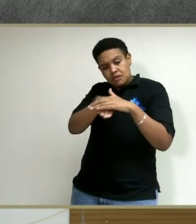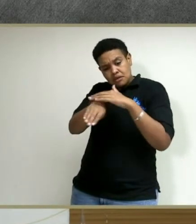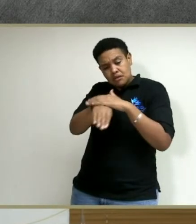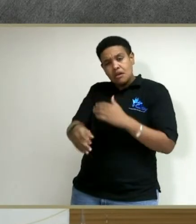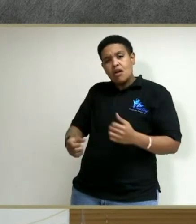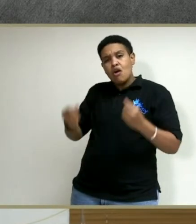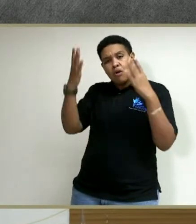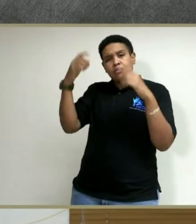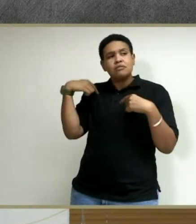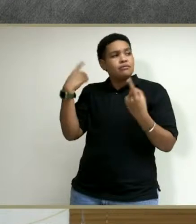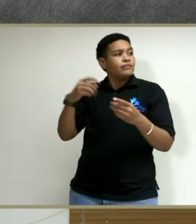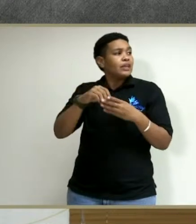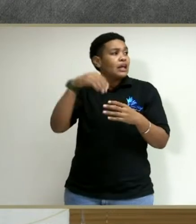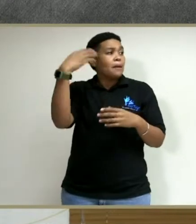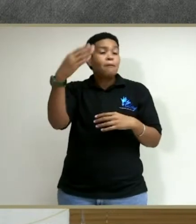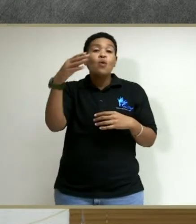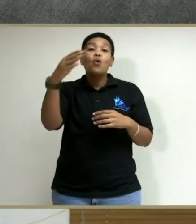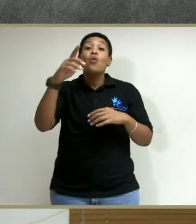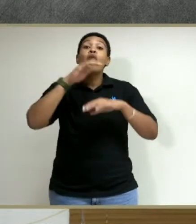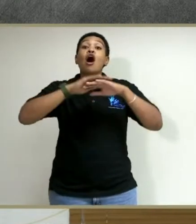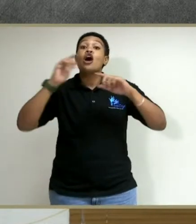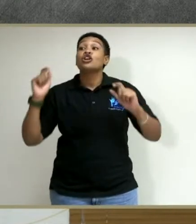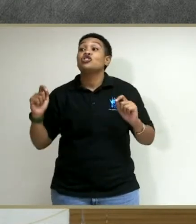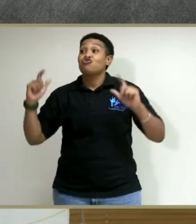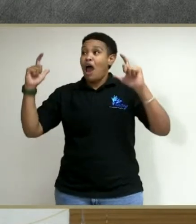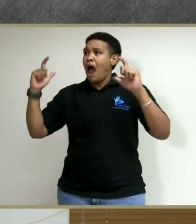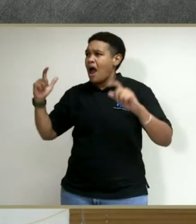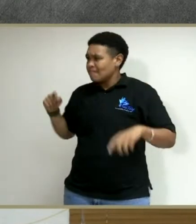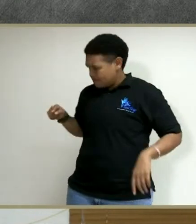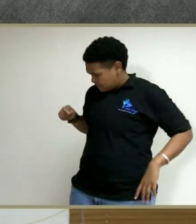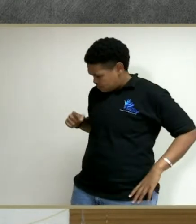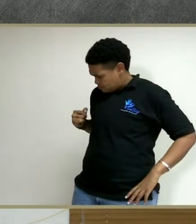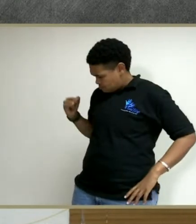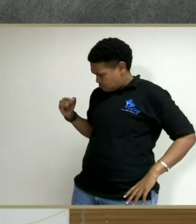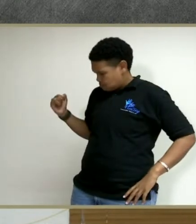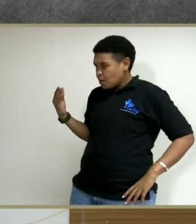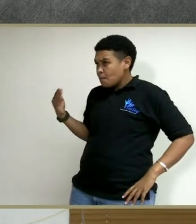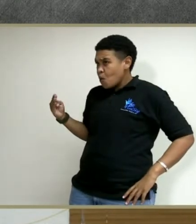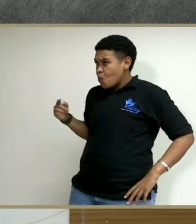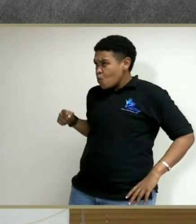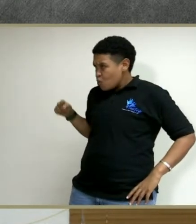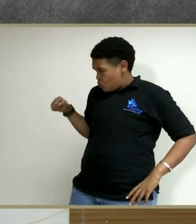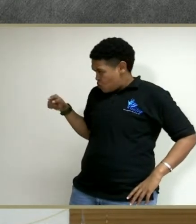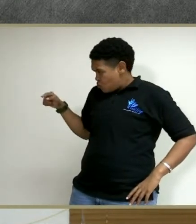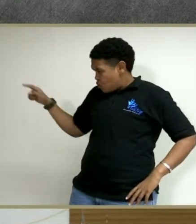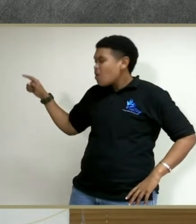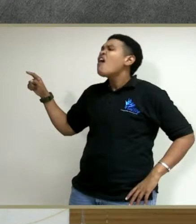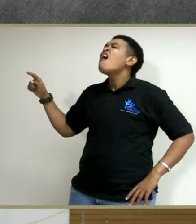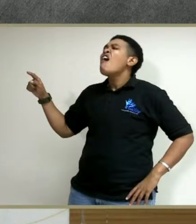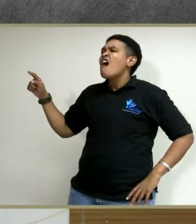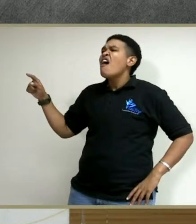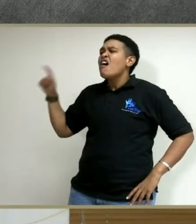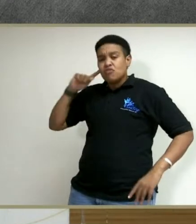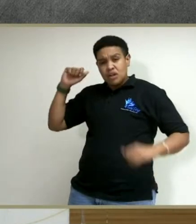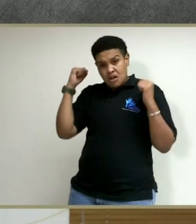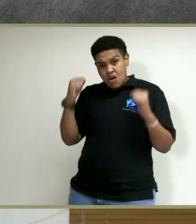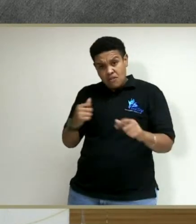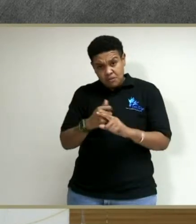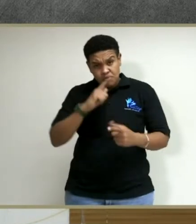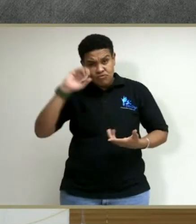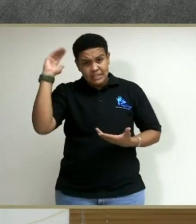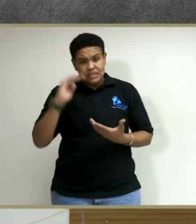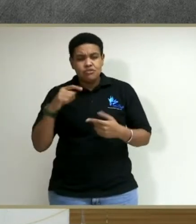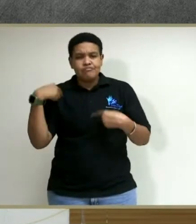admissions. In the blue on the graph, you will see that the number of confirmed cases have been decreasing